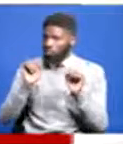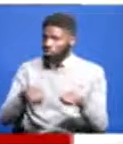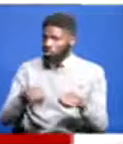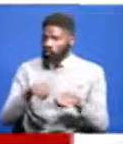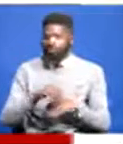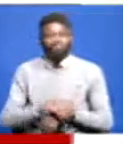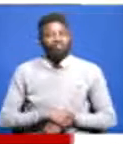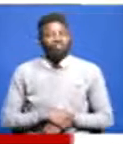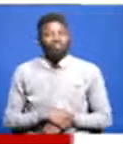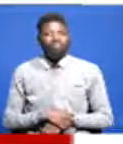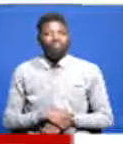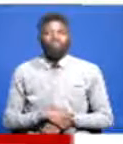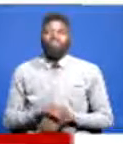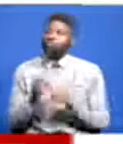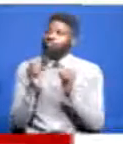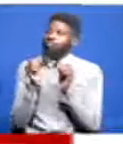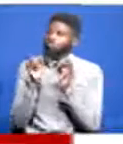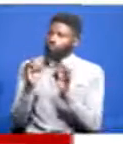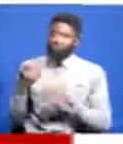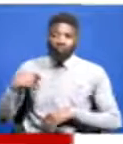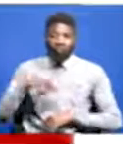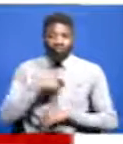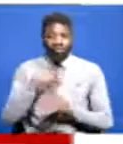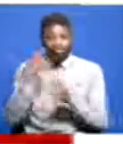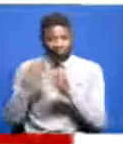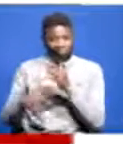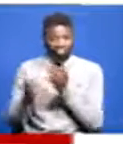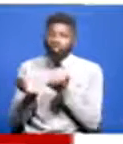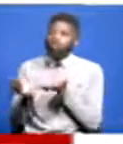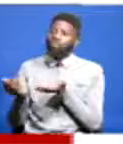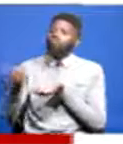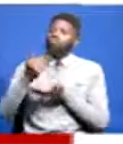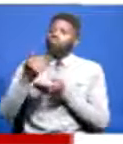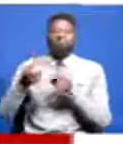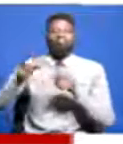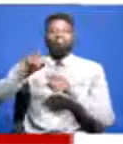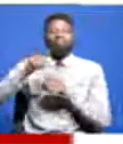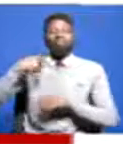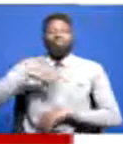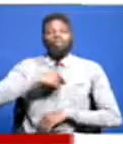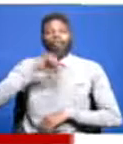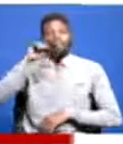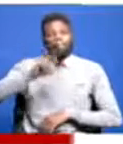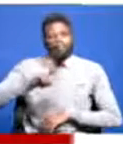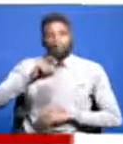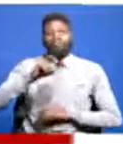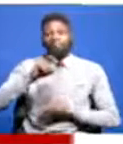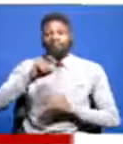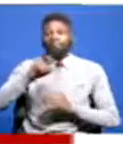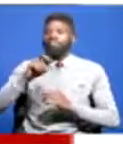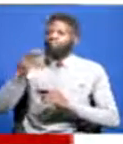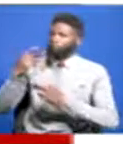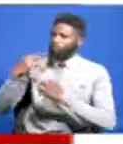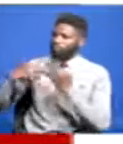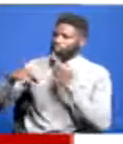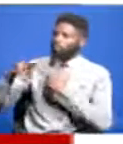If we are to increase the tax collections, then we have to go back and look at our laws and see, are there areas that we do not